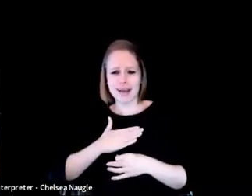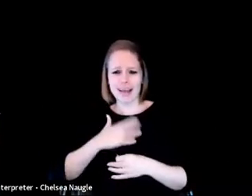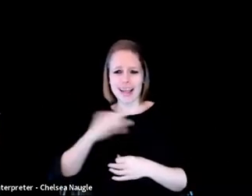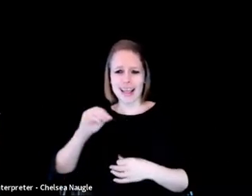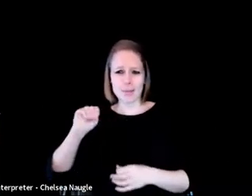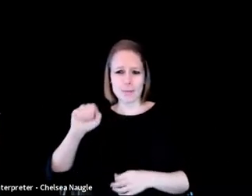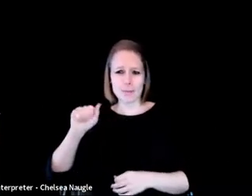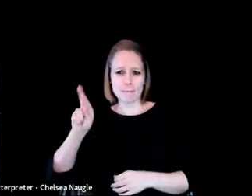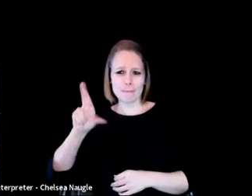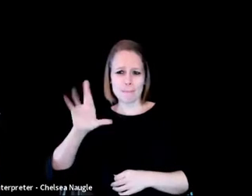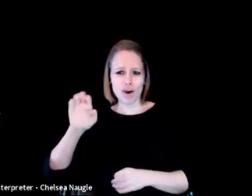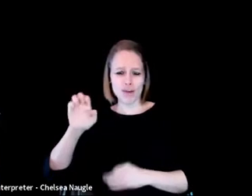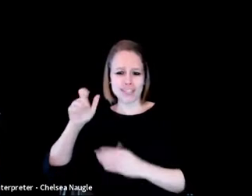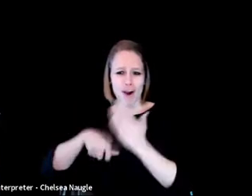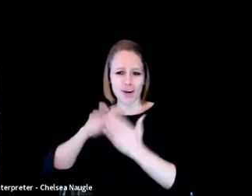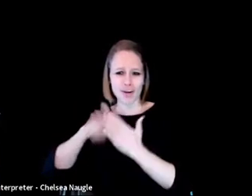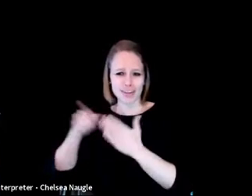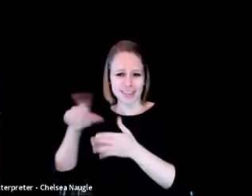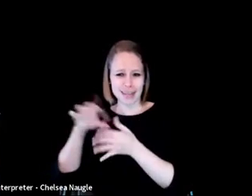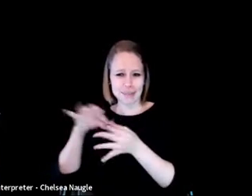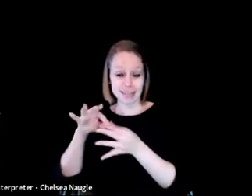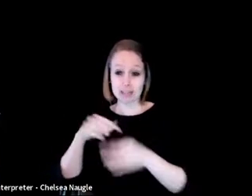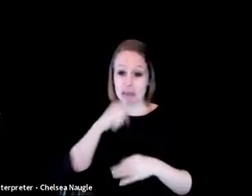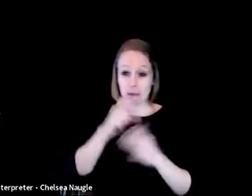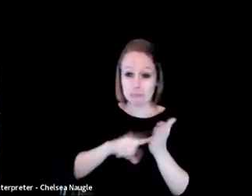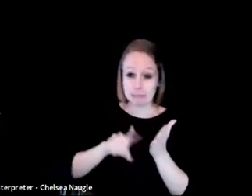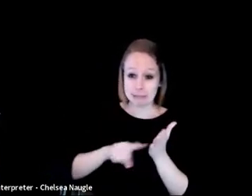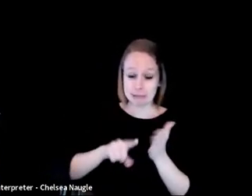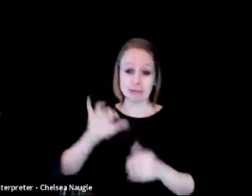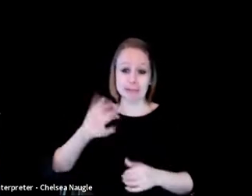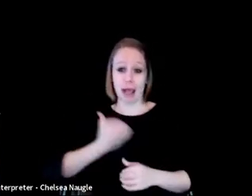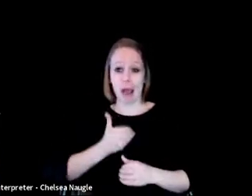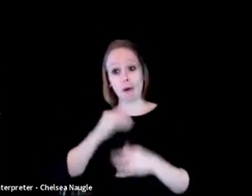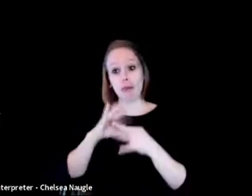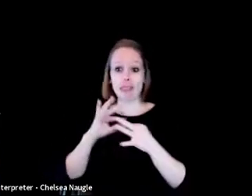it wasn't a research article. It was just our musings about this. But